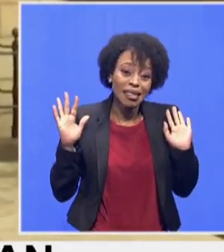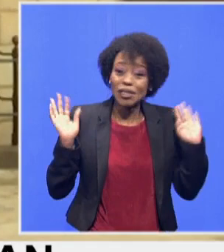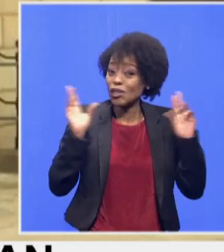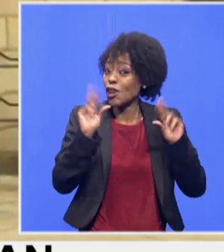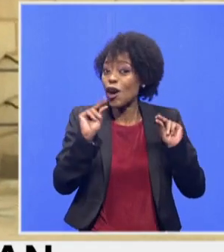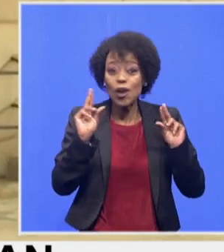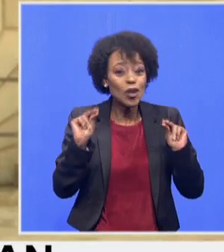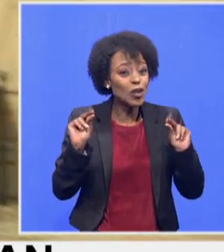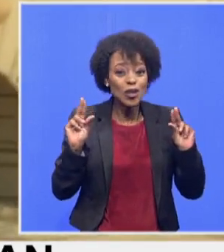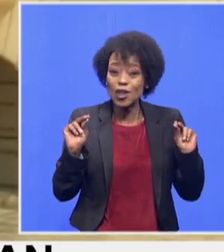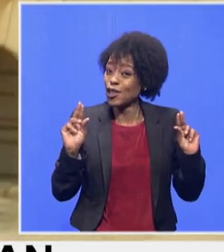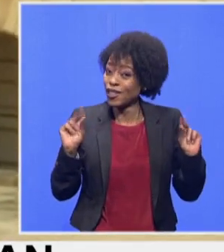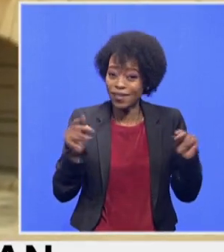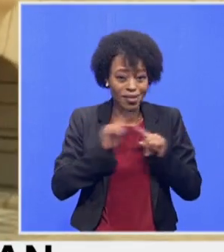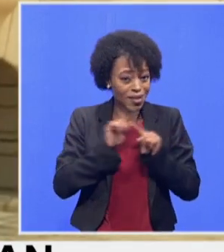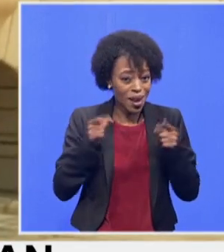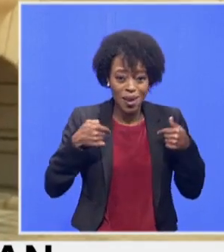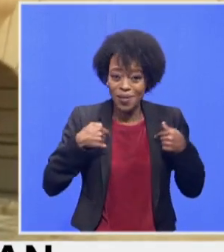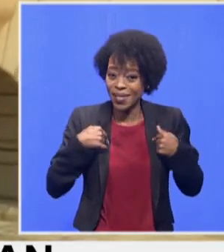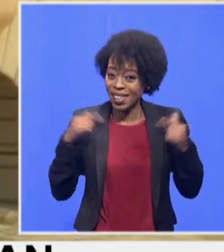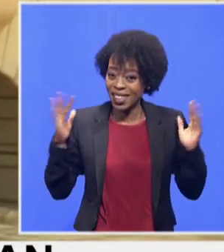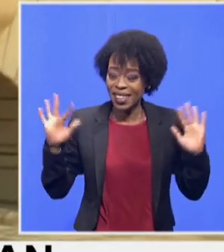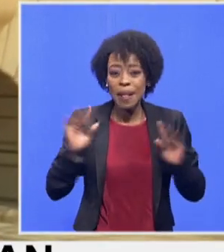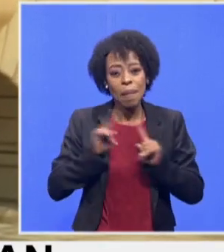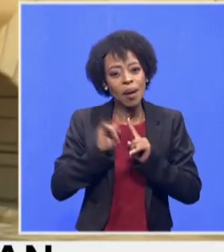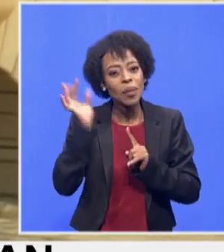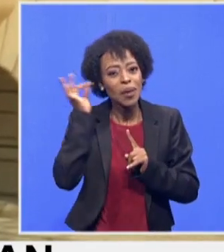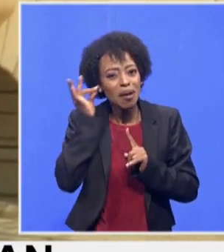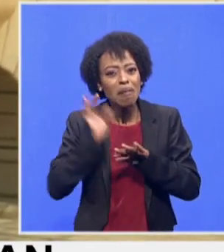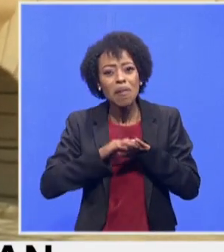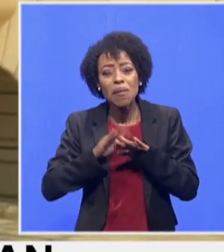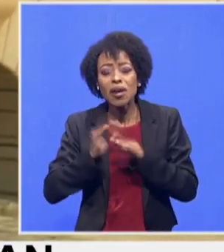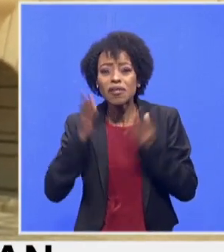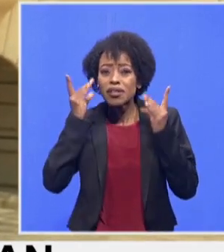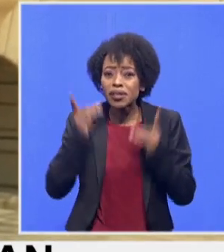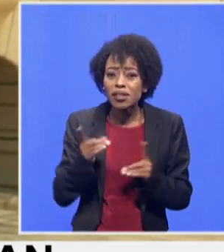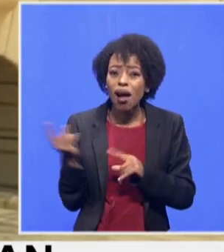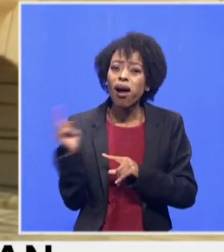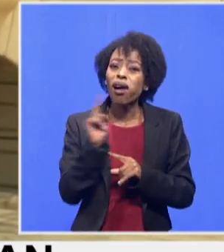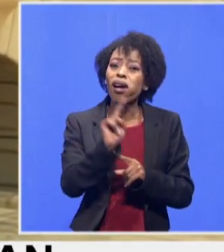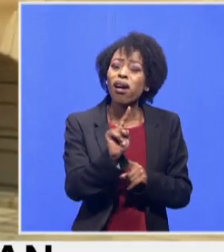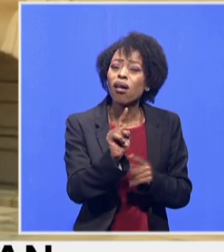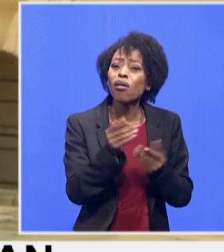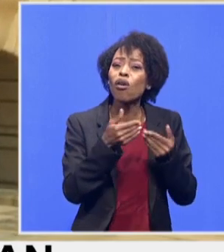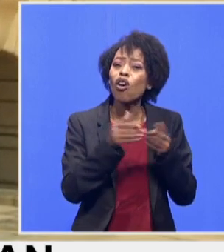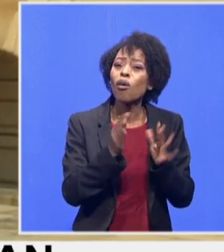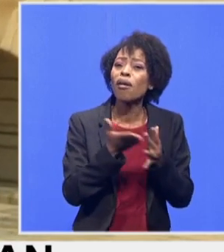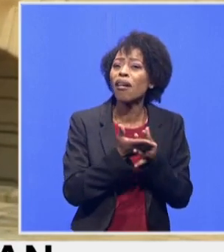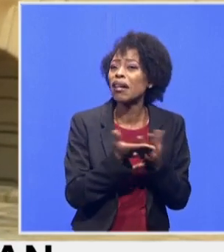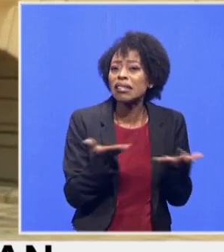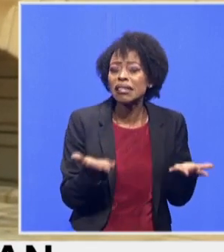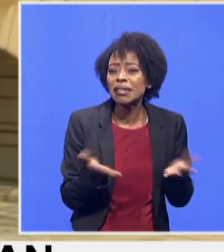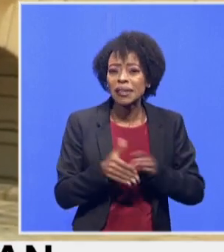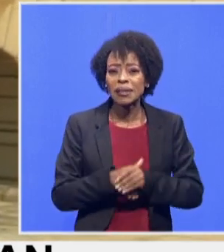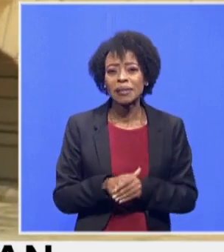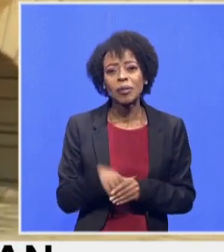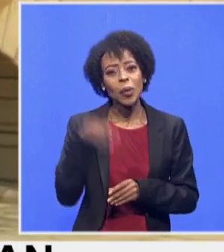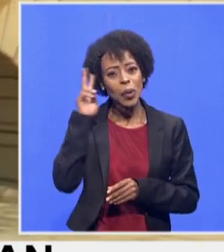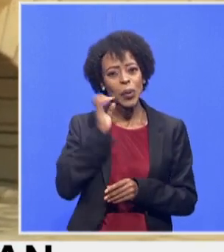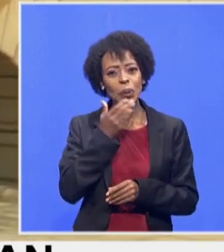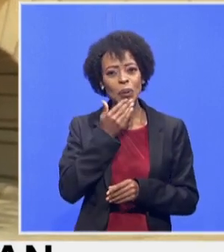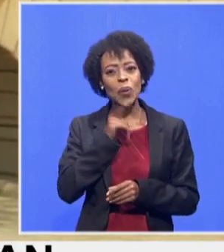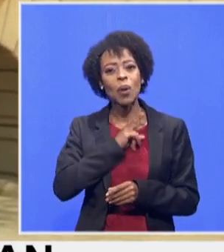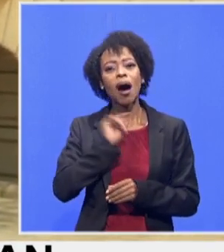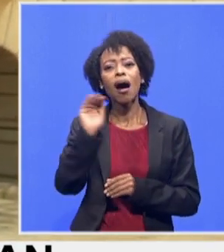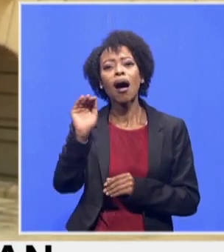not. Definitely not. I'm sure we'll hear from the director when he goes to report the matter at the police station, because he has been